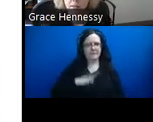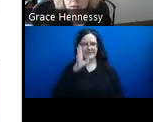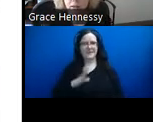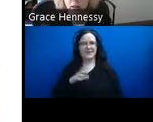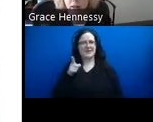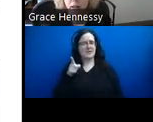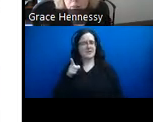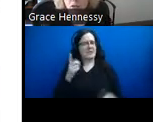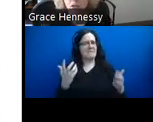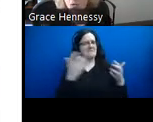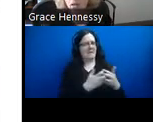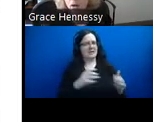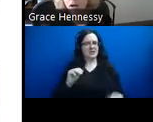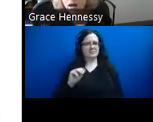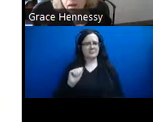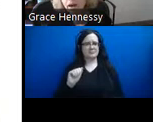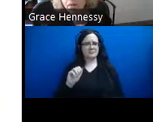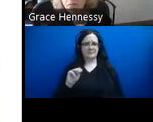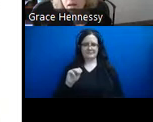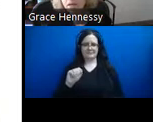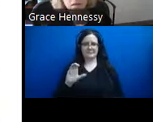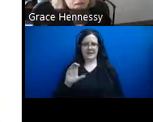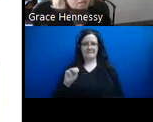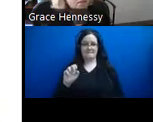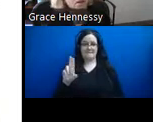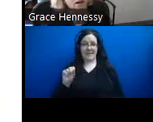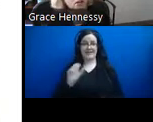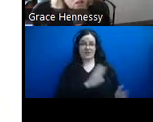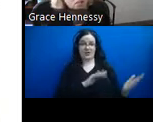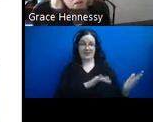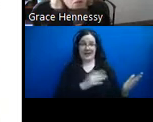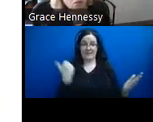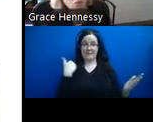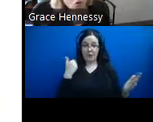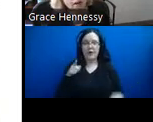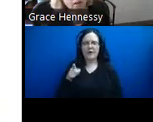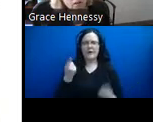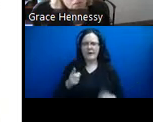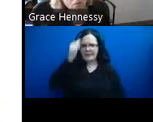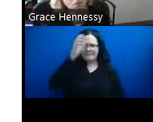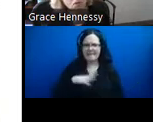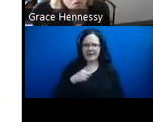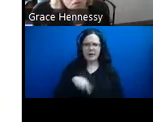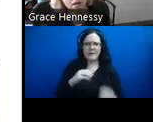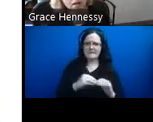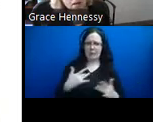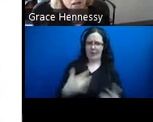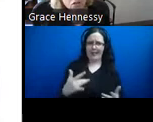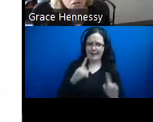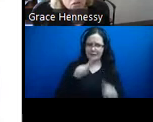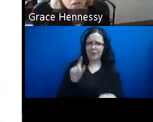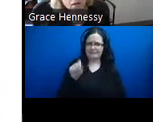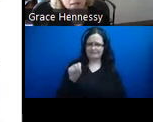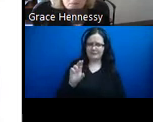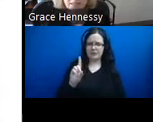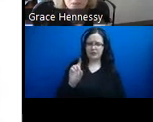McManus study that I had mentioned earlier, that the men in this study, actually the males, were more likely to report suicidal ideation